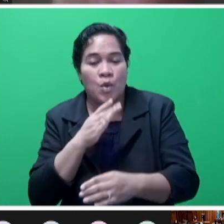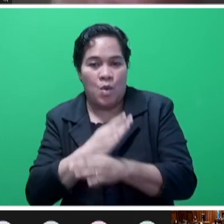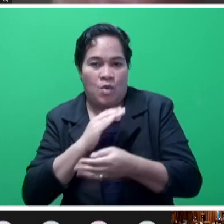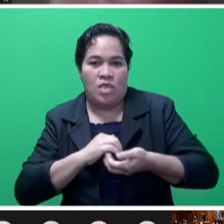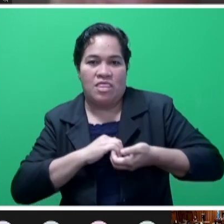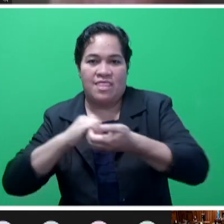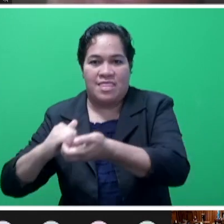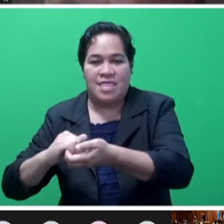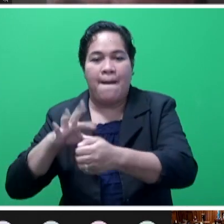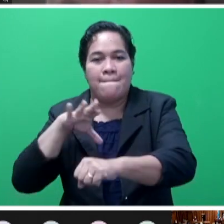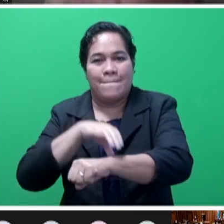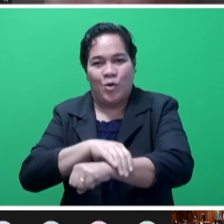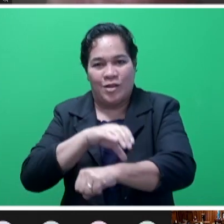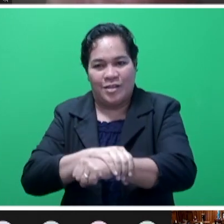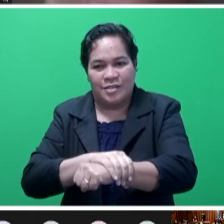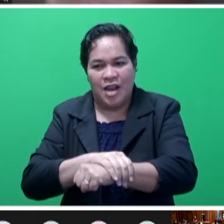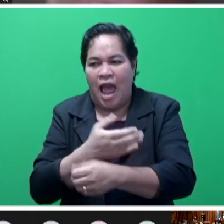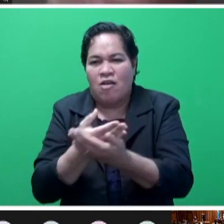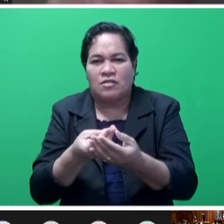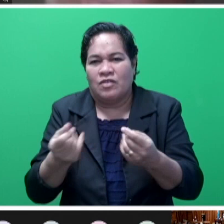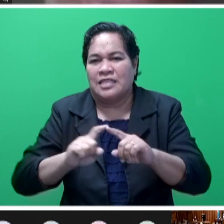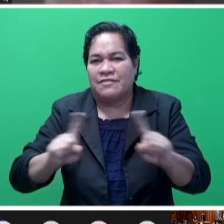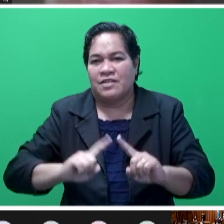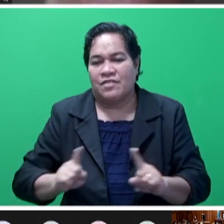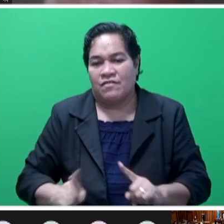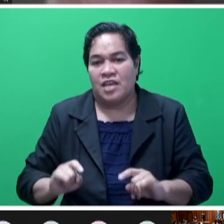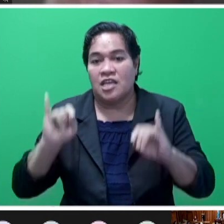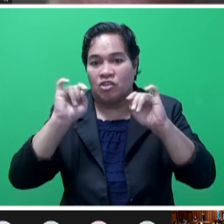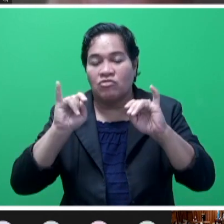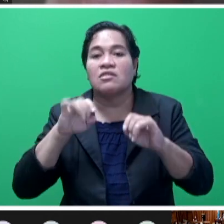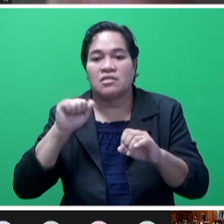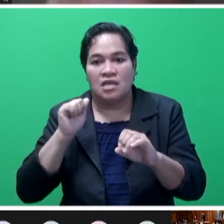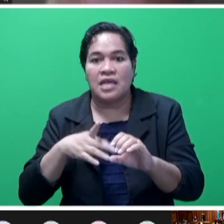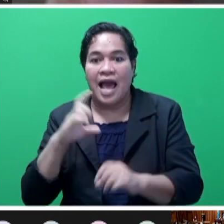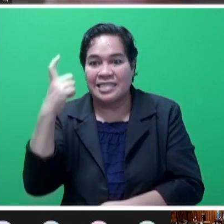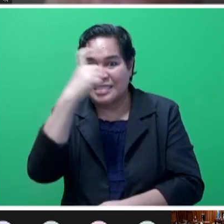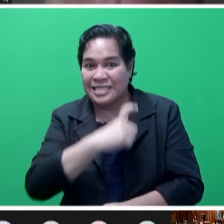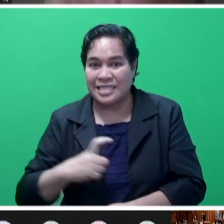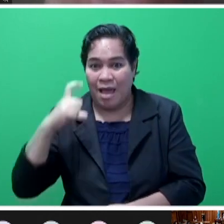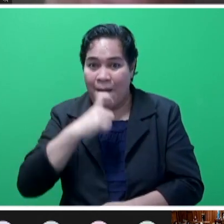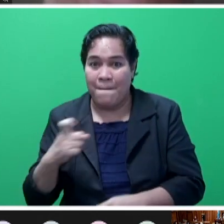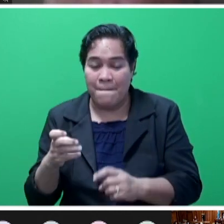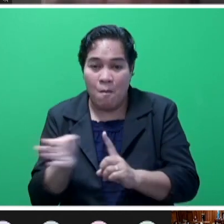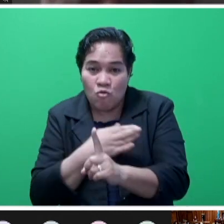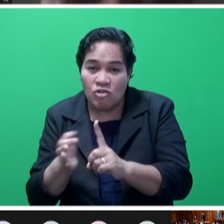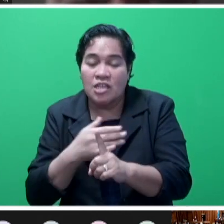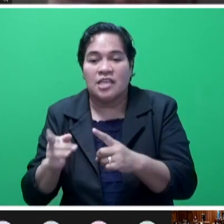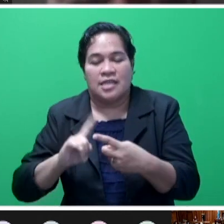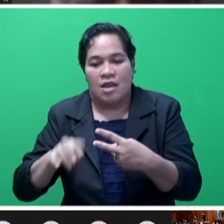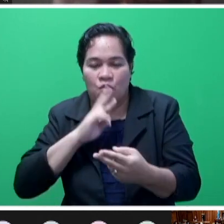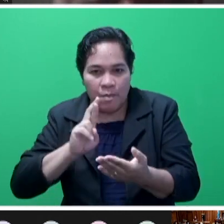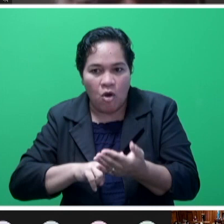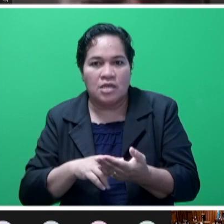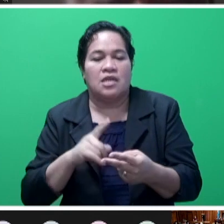in addressing a number of issues that also includes cyberbullying and the reporting that must be undertaken